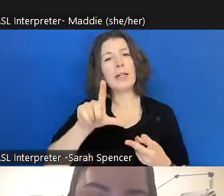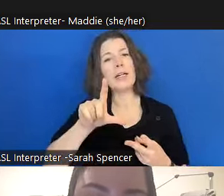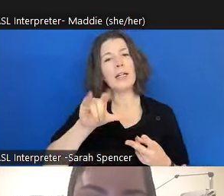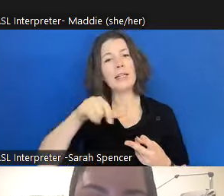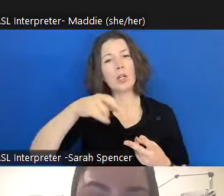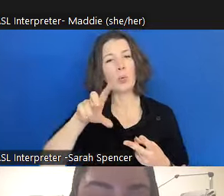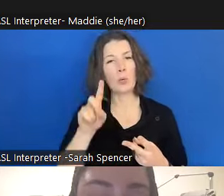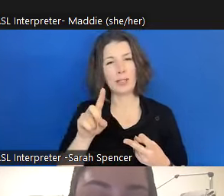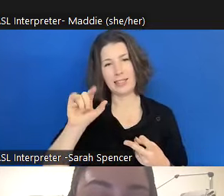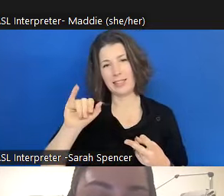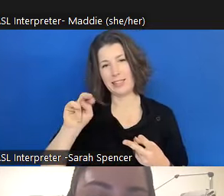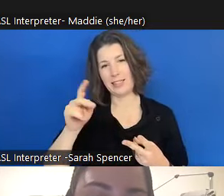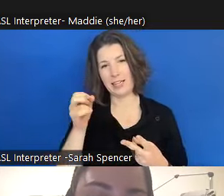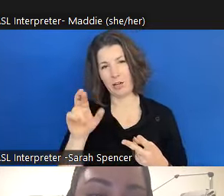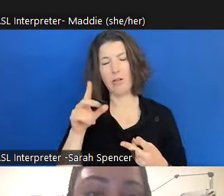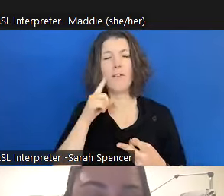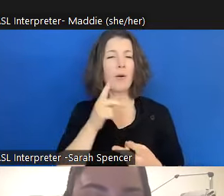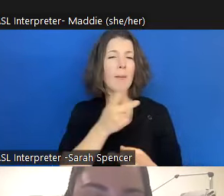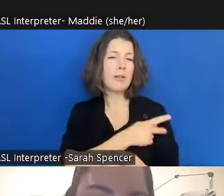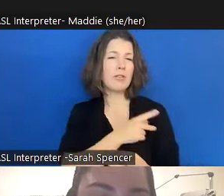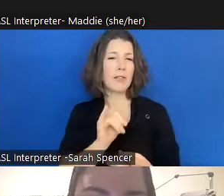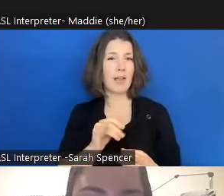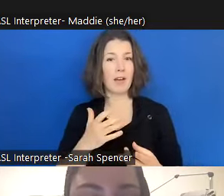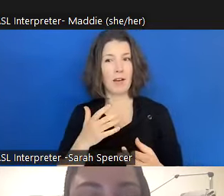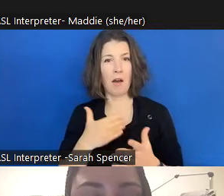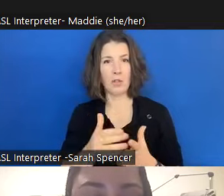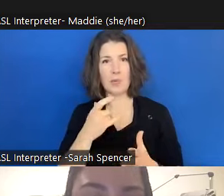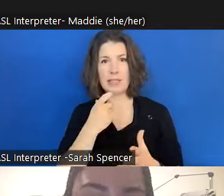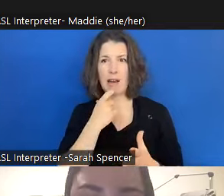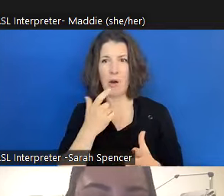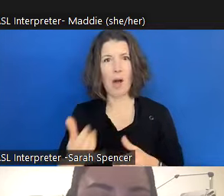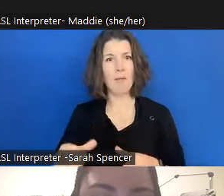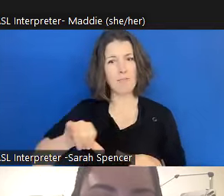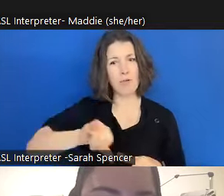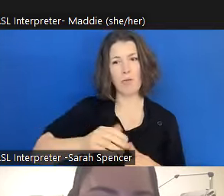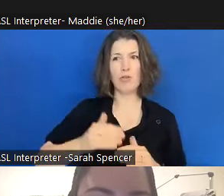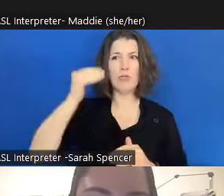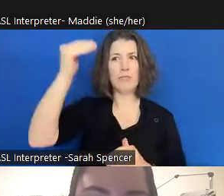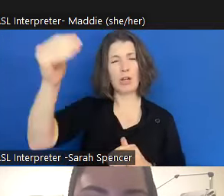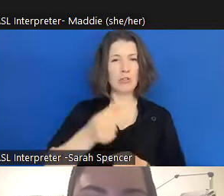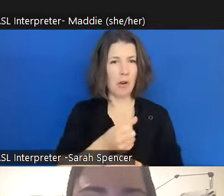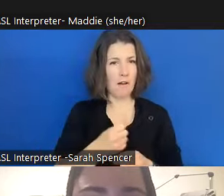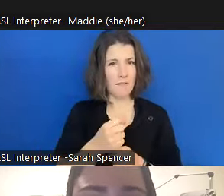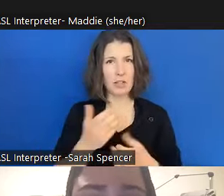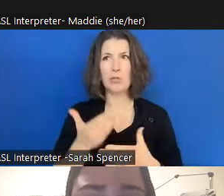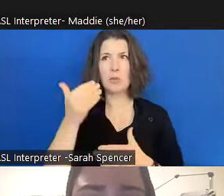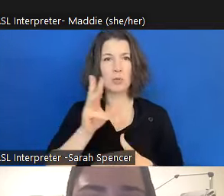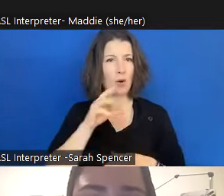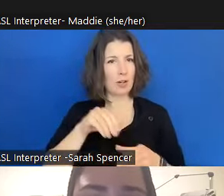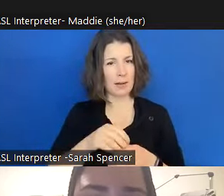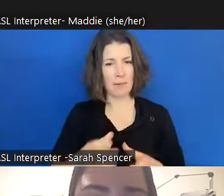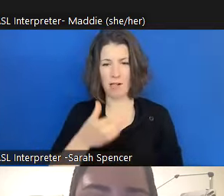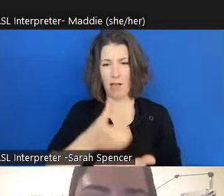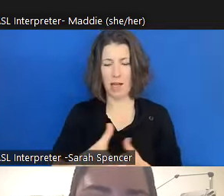for patients who often complain that they will over pour coffee or water in a glass.